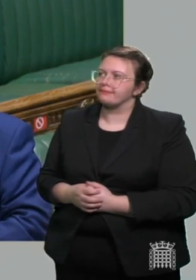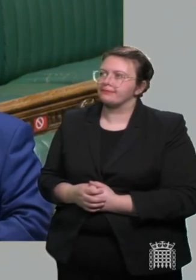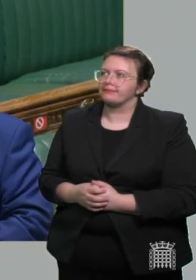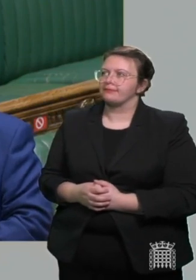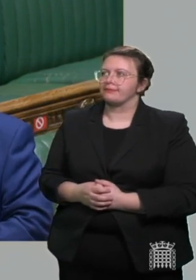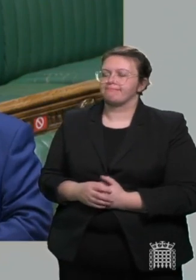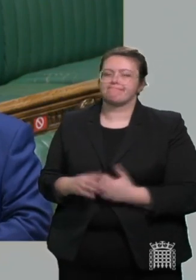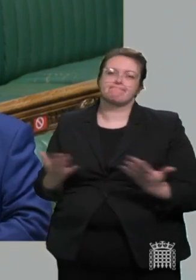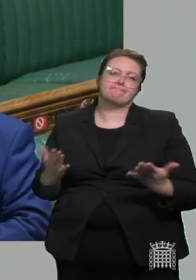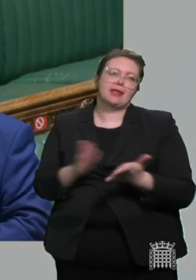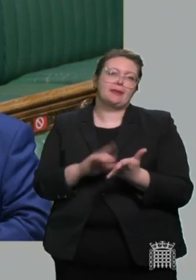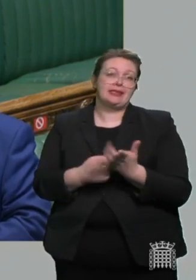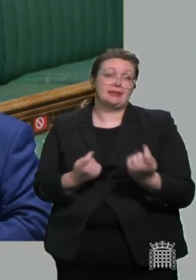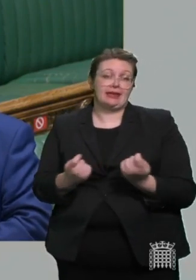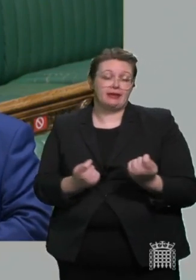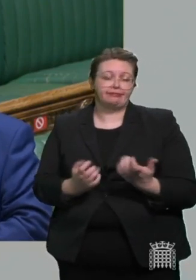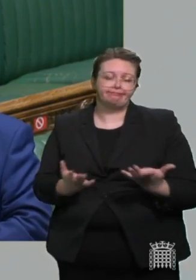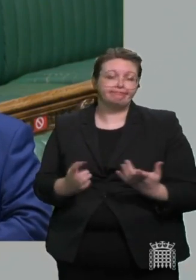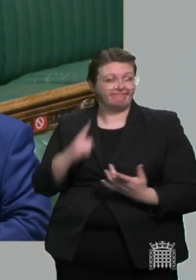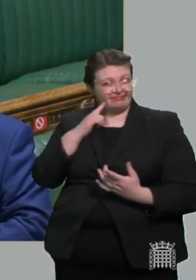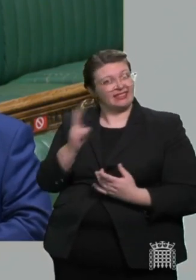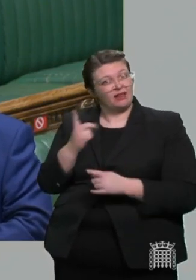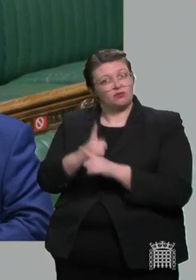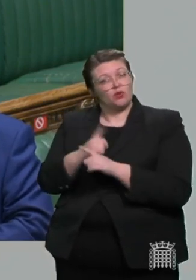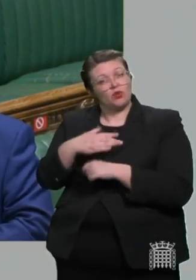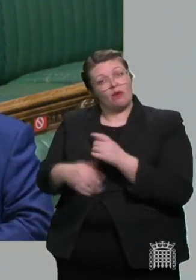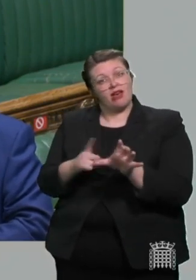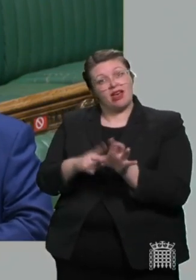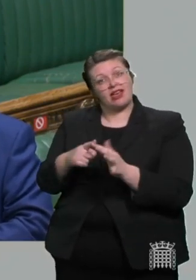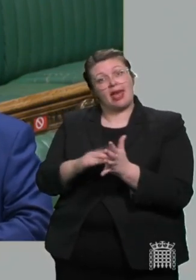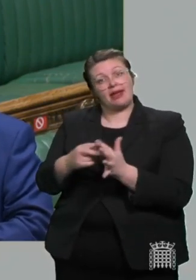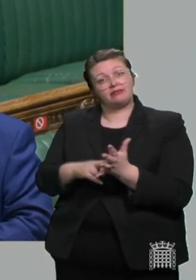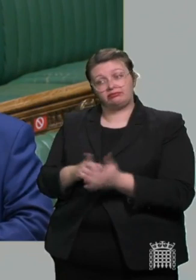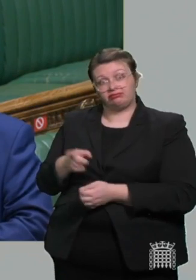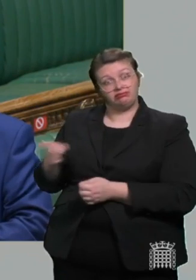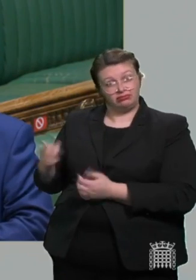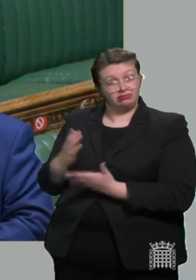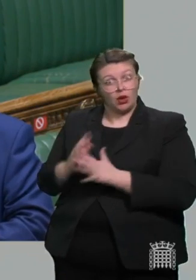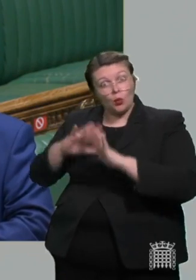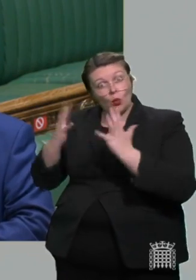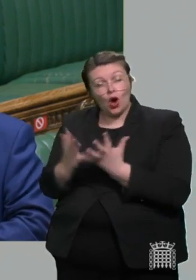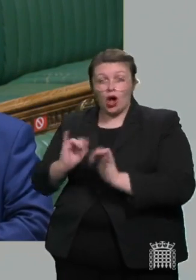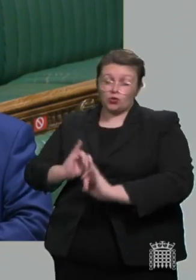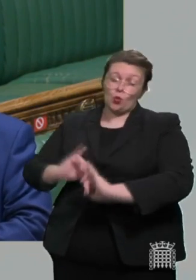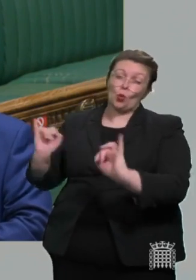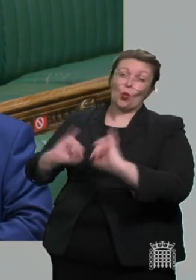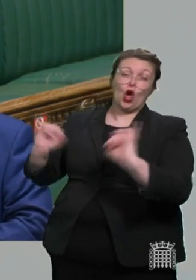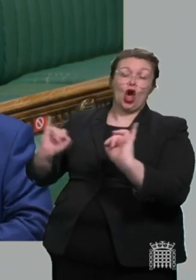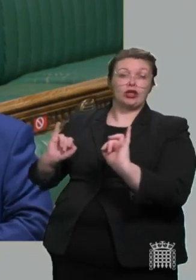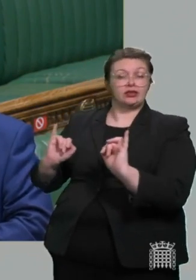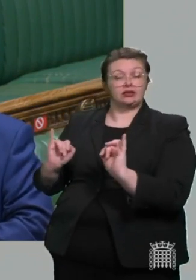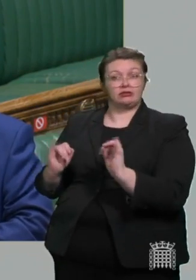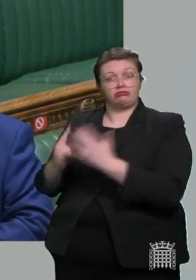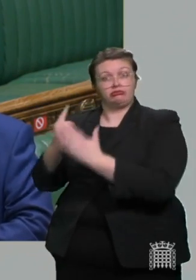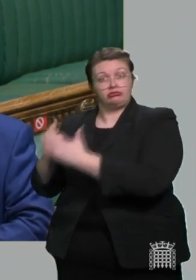has been called the world's worst humanitarian crisis. 100,000 people have been killed.